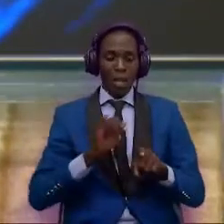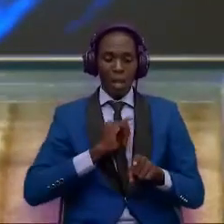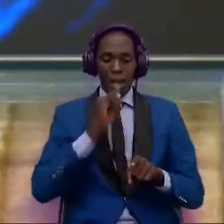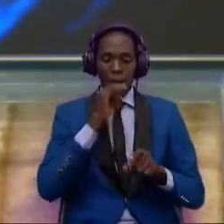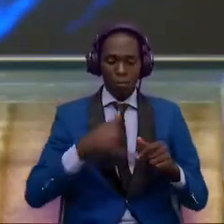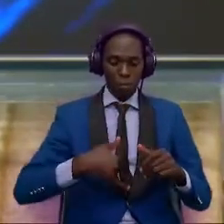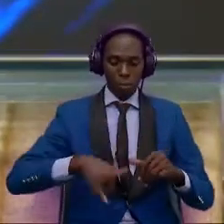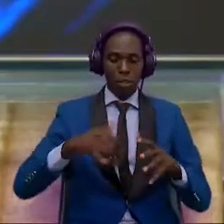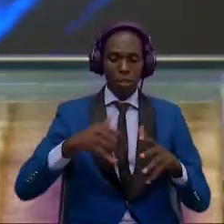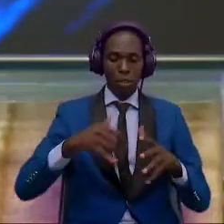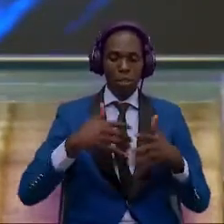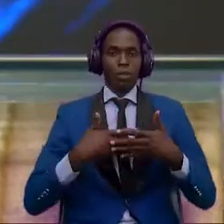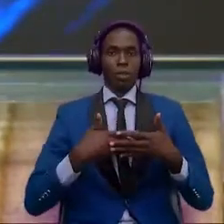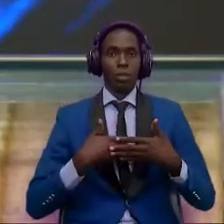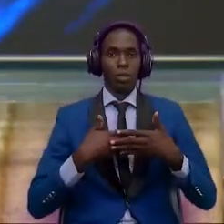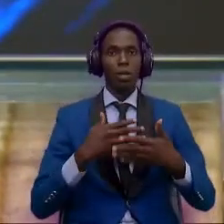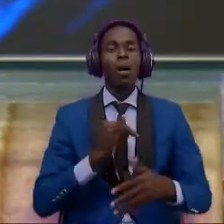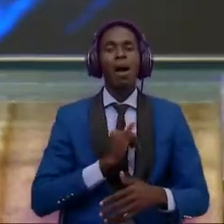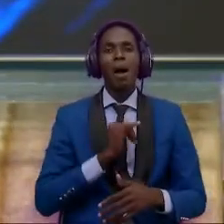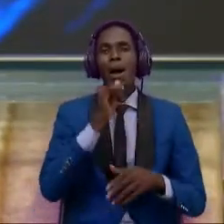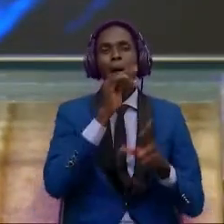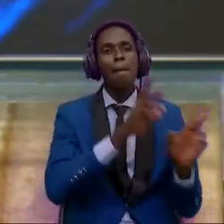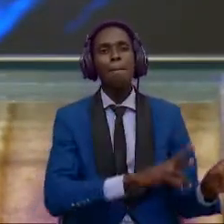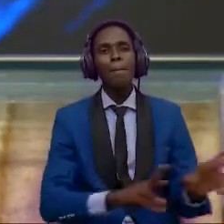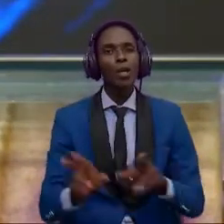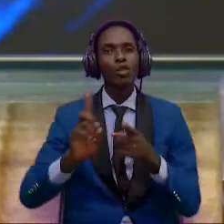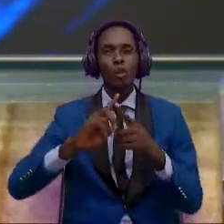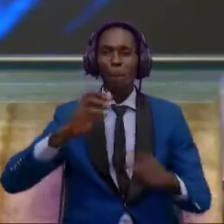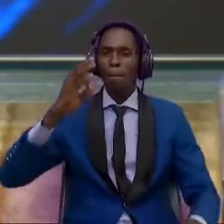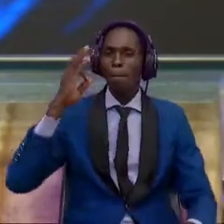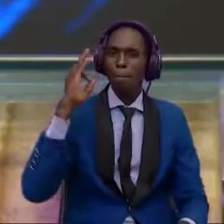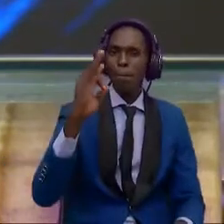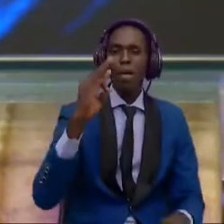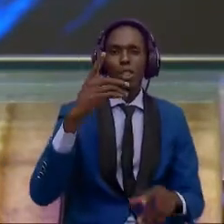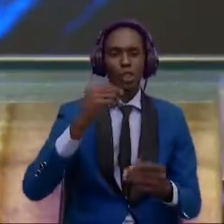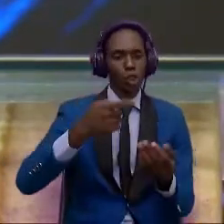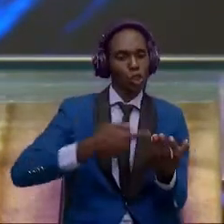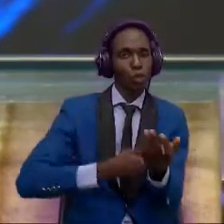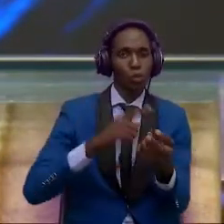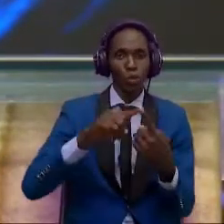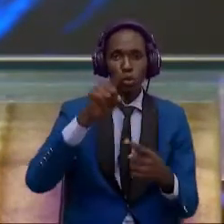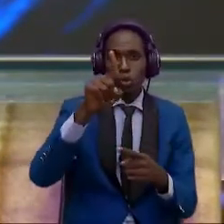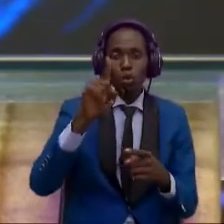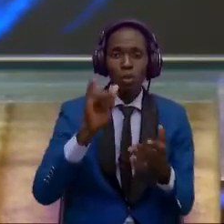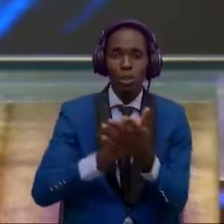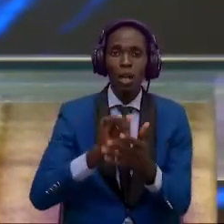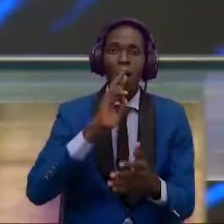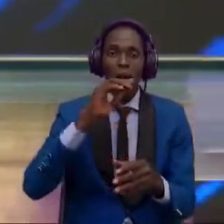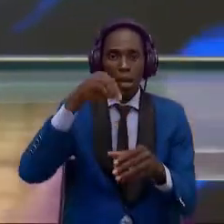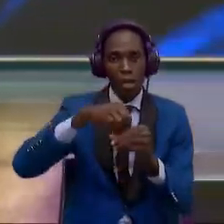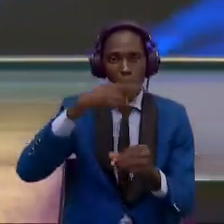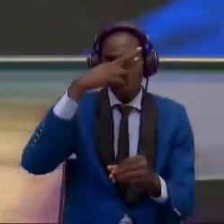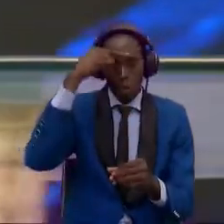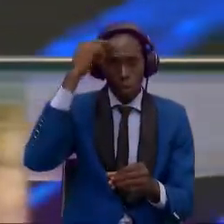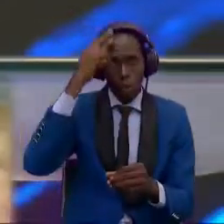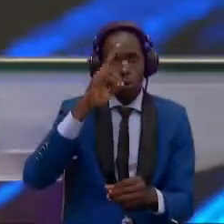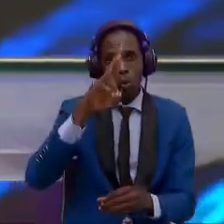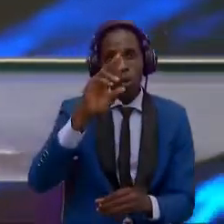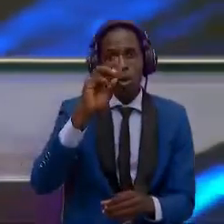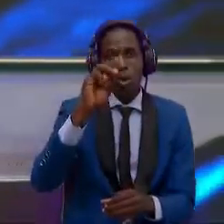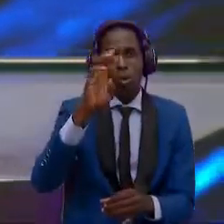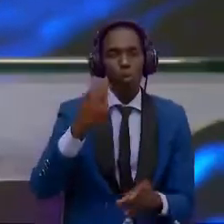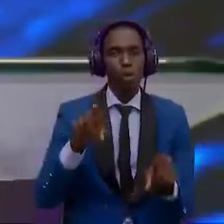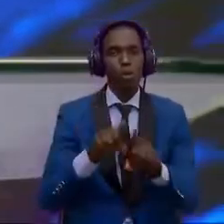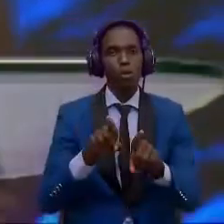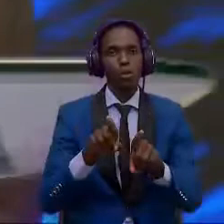still alive, I am ready to preach the gospel to you that are at Rome also. Then he tells us in verse